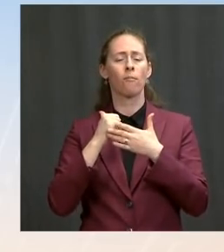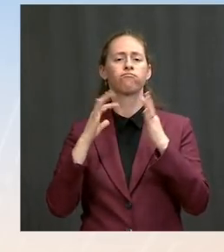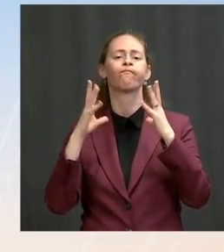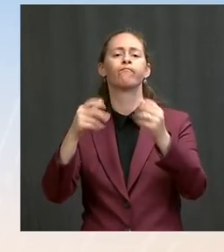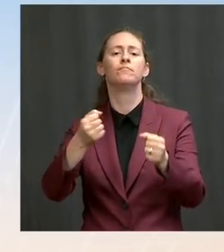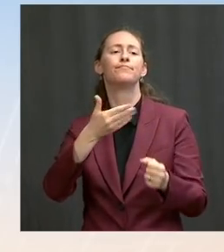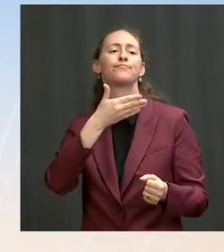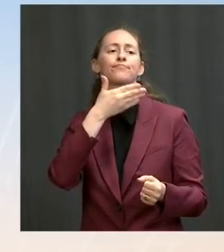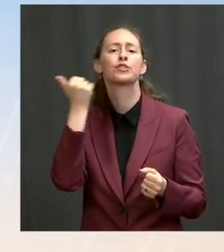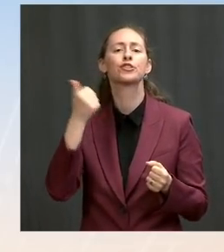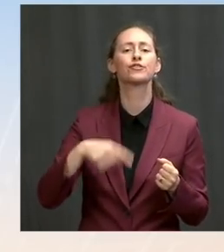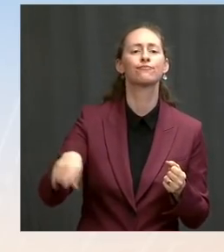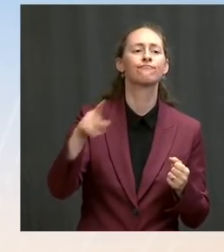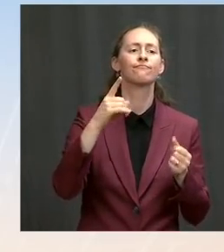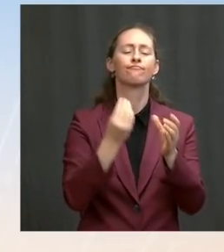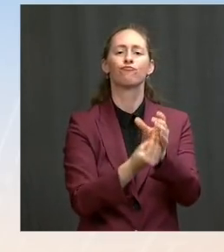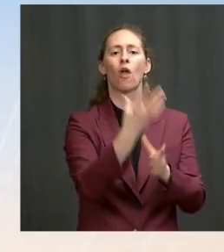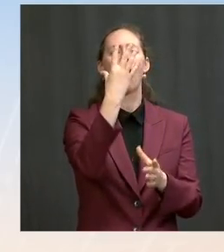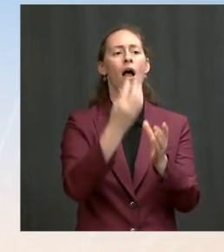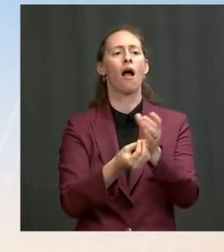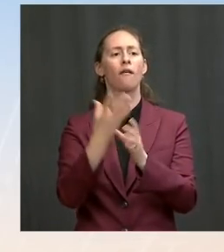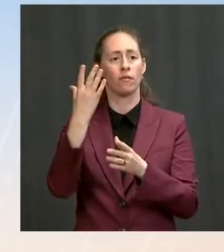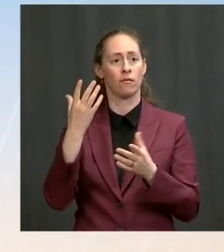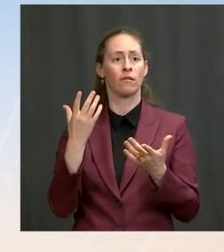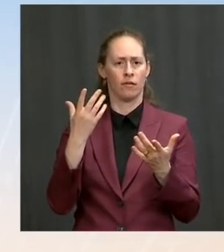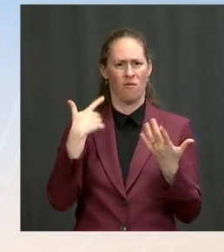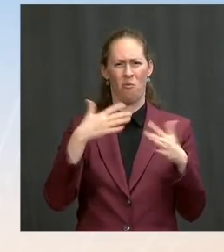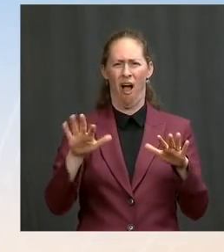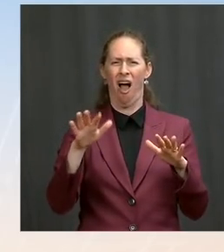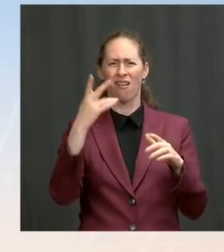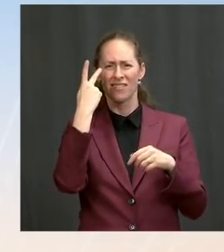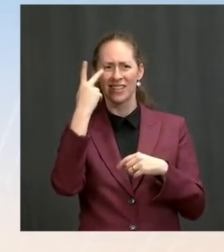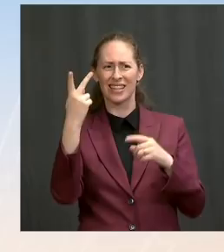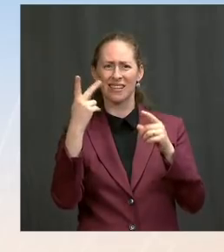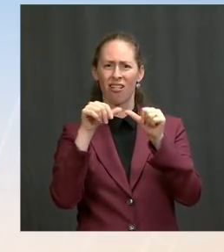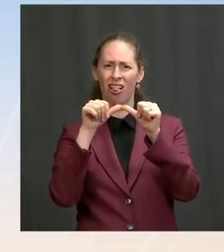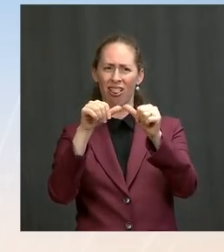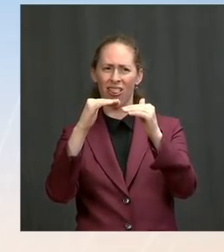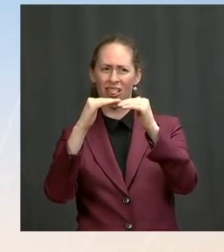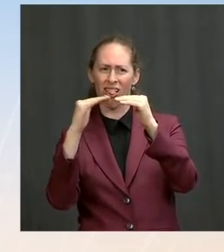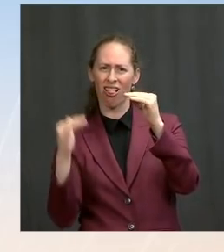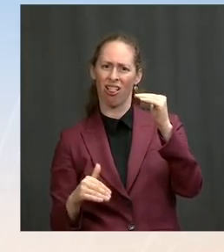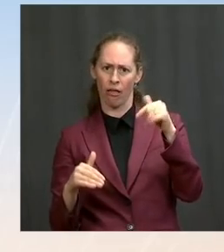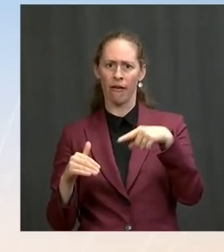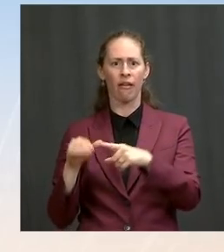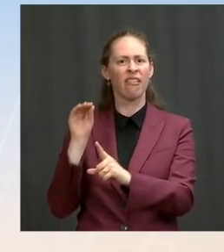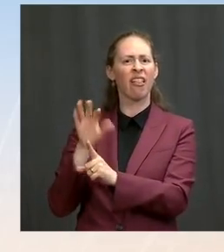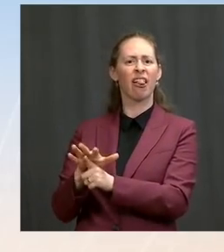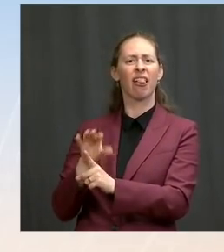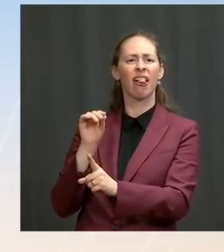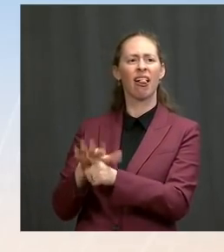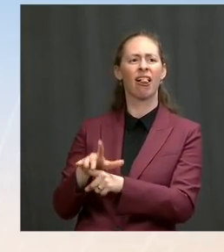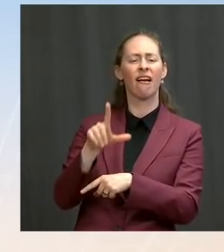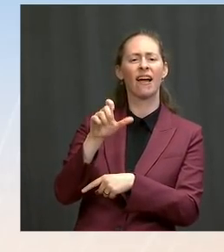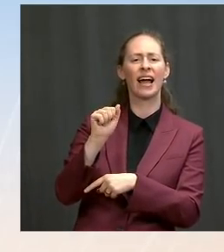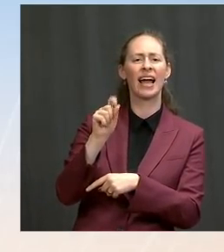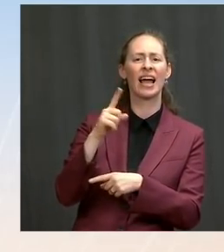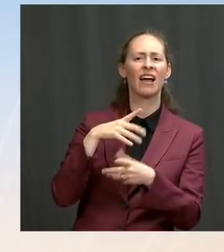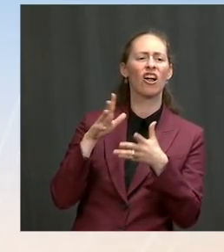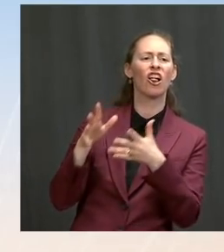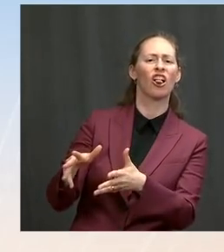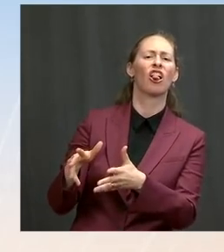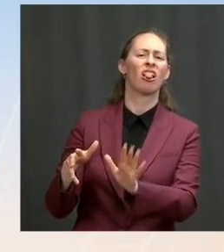communities that have been disproportionately impacted by exposure to lead in their drinking water. And by putting dollars into